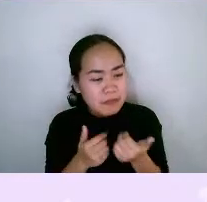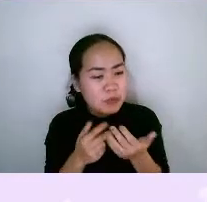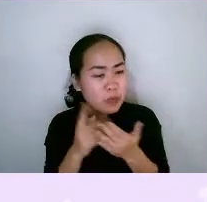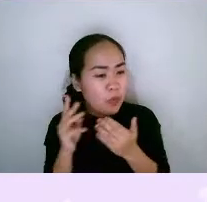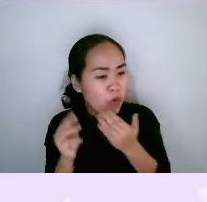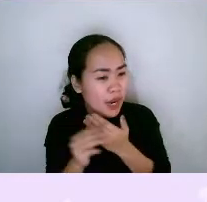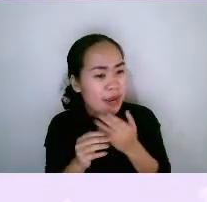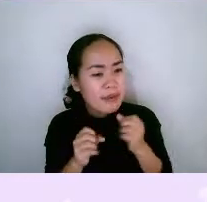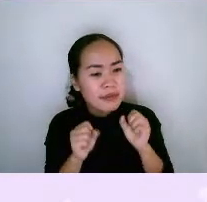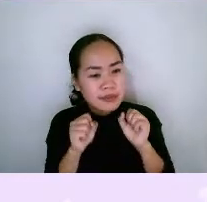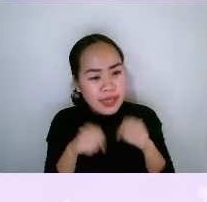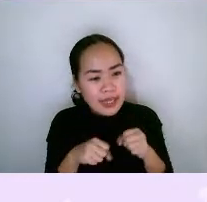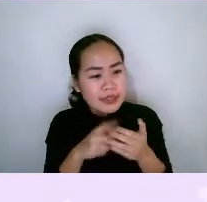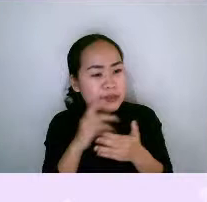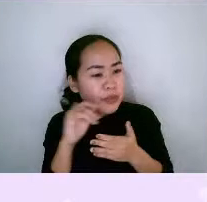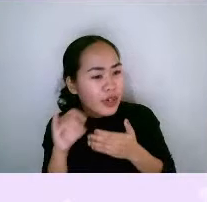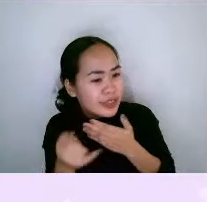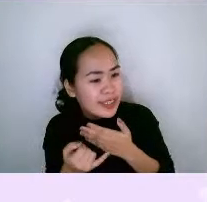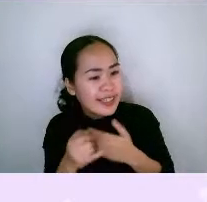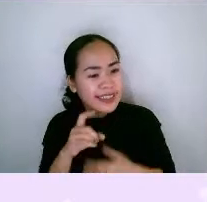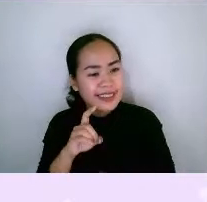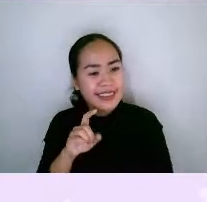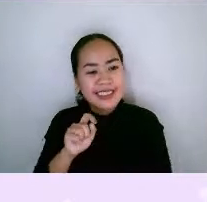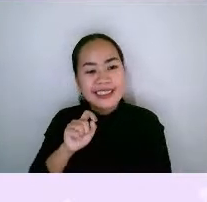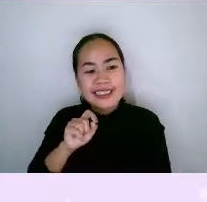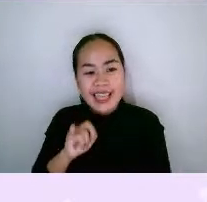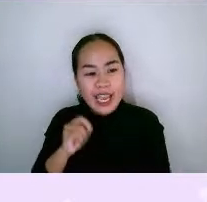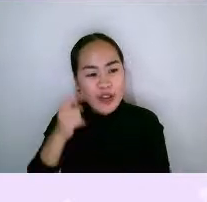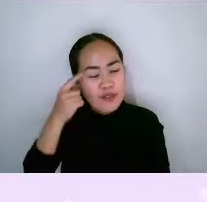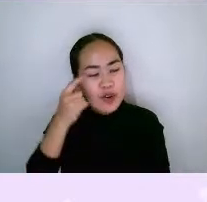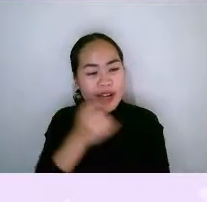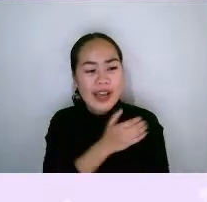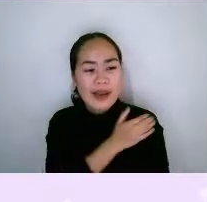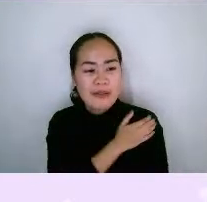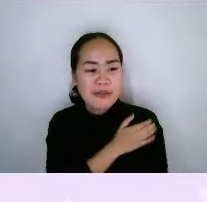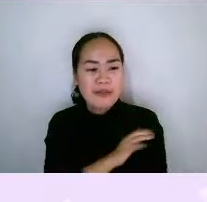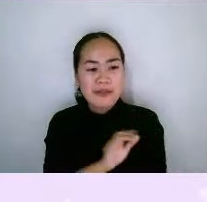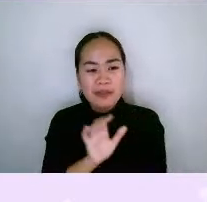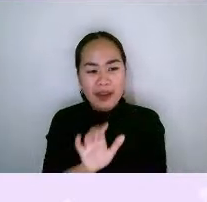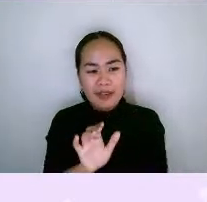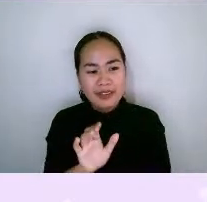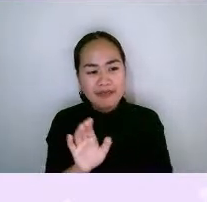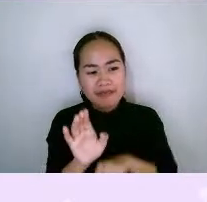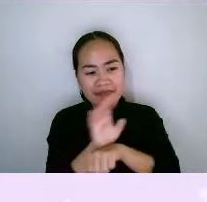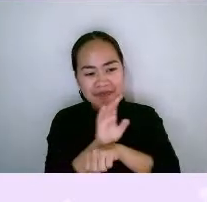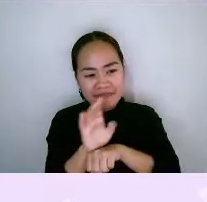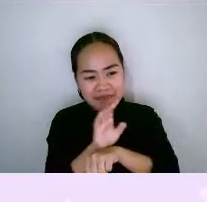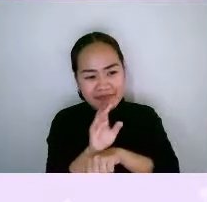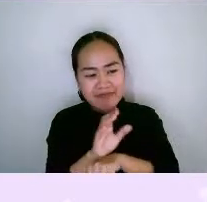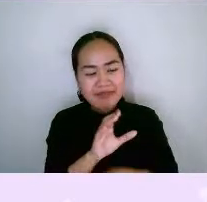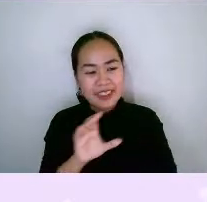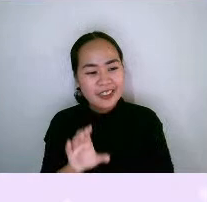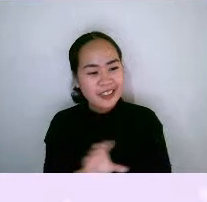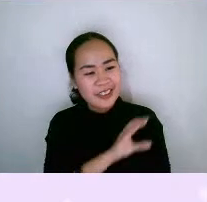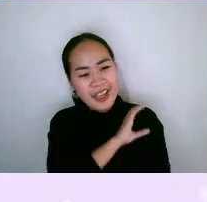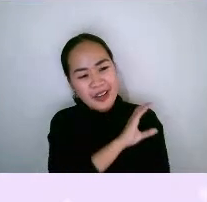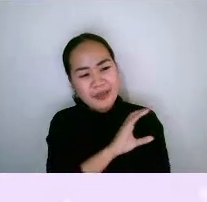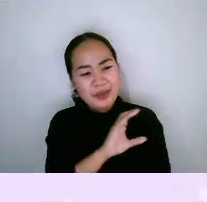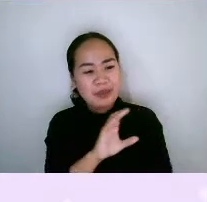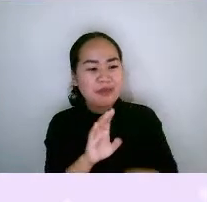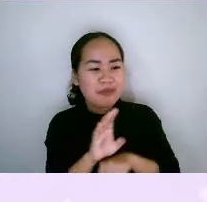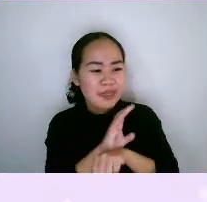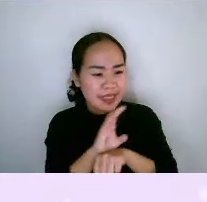and projects of the DTI to empower business, to champion business, and